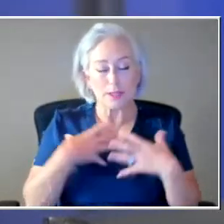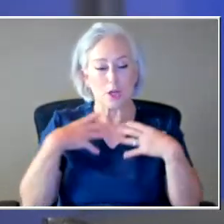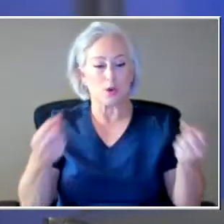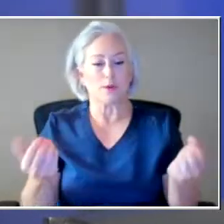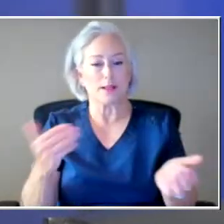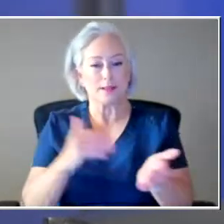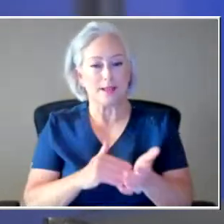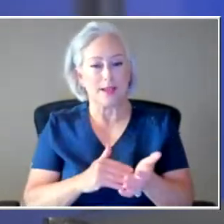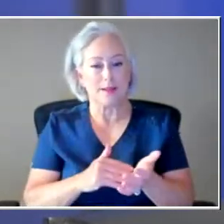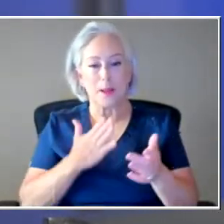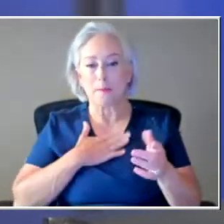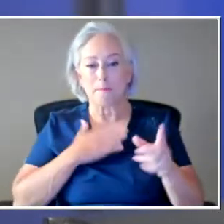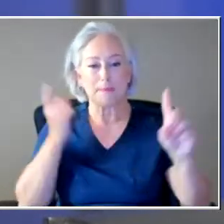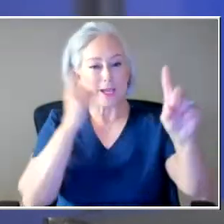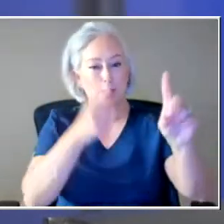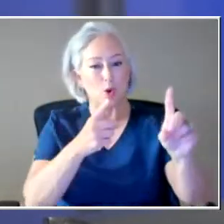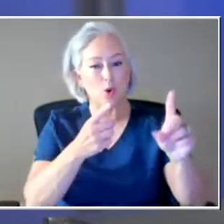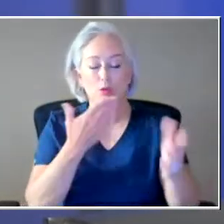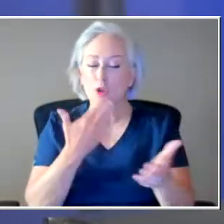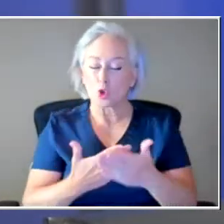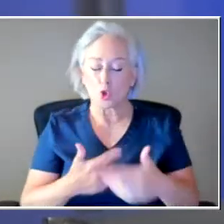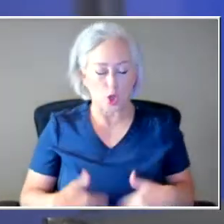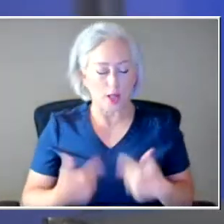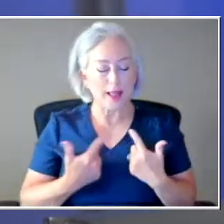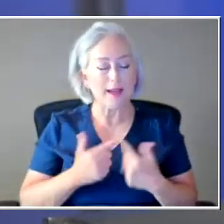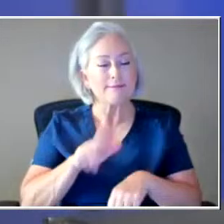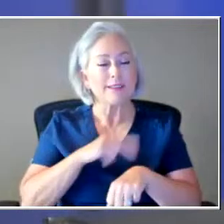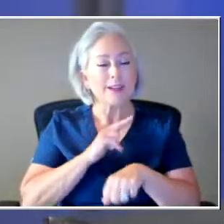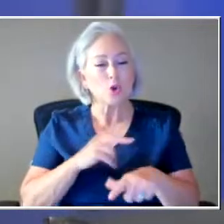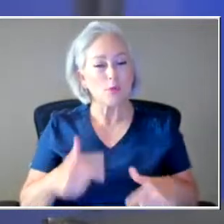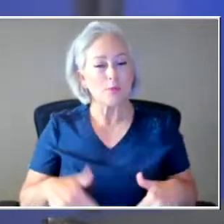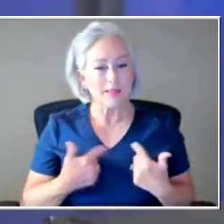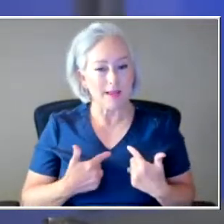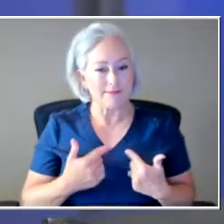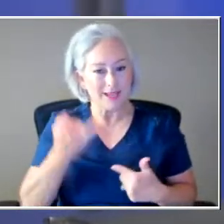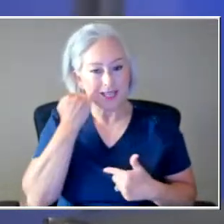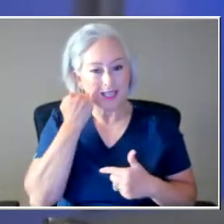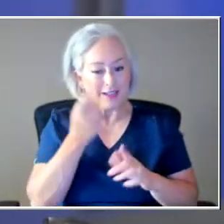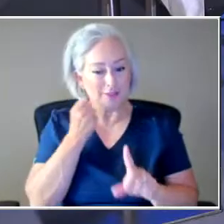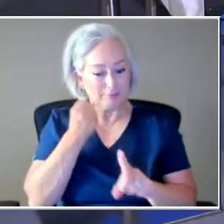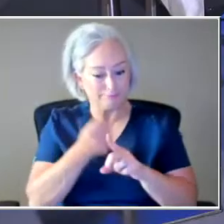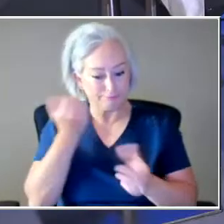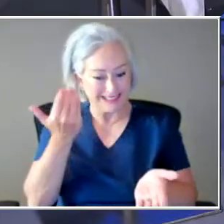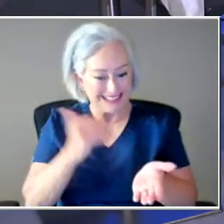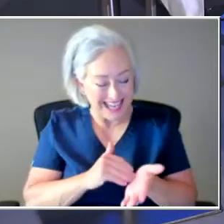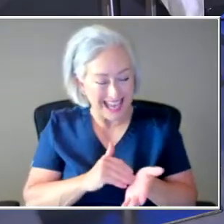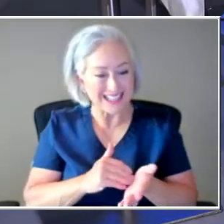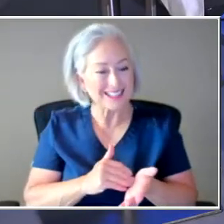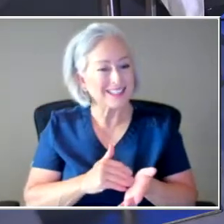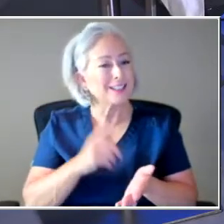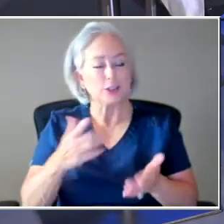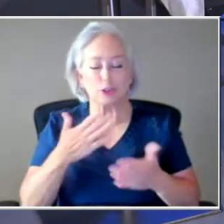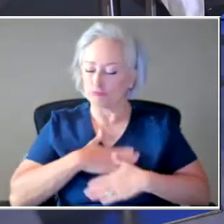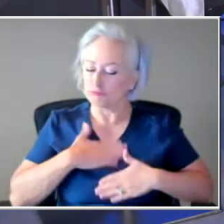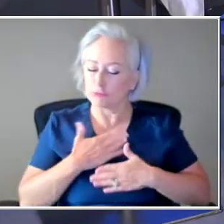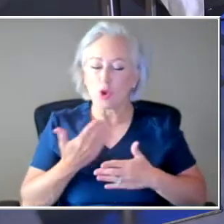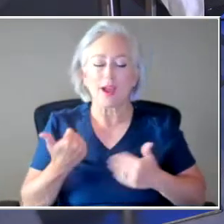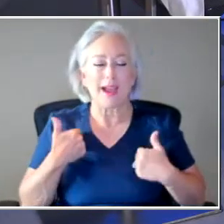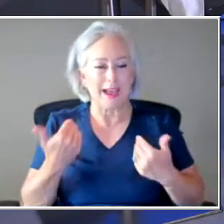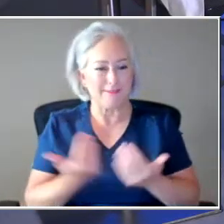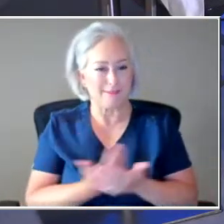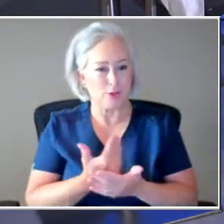a normal life. So even though it comes back, we have great tools. Shay said she's living her best life. Why do you say